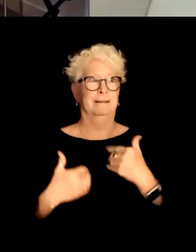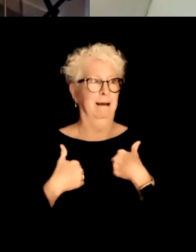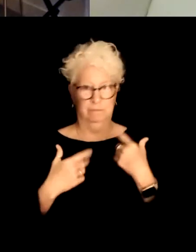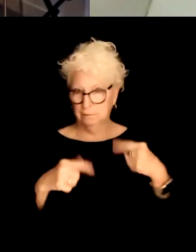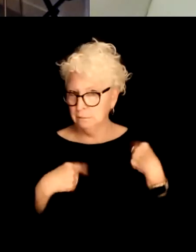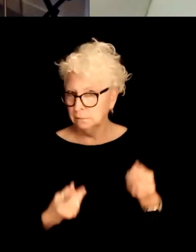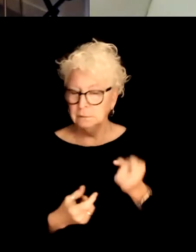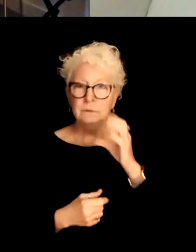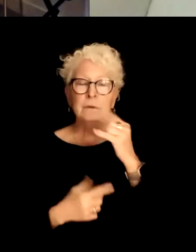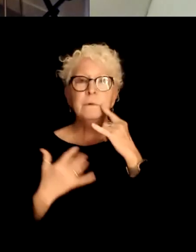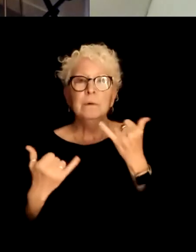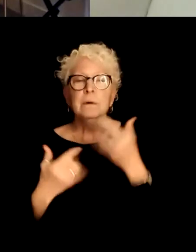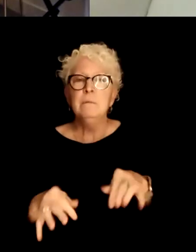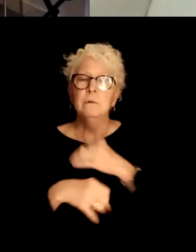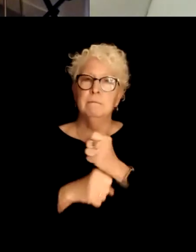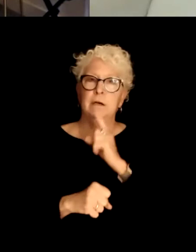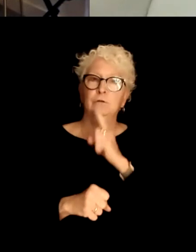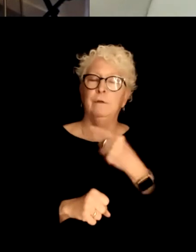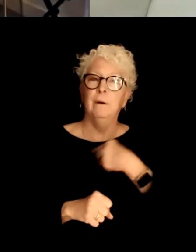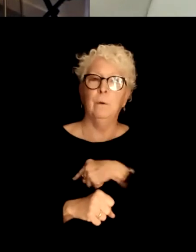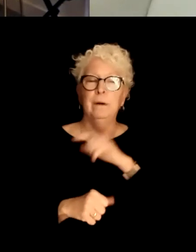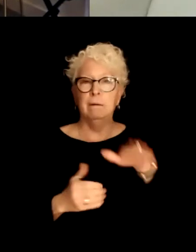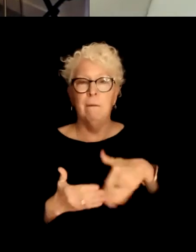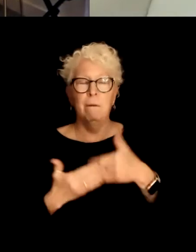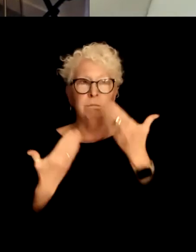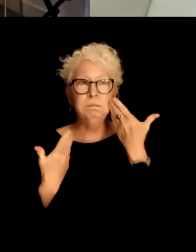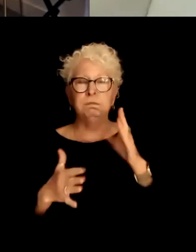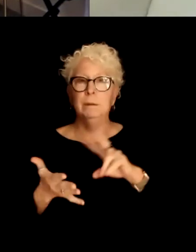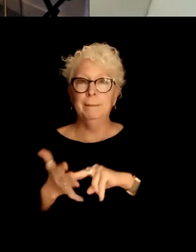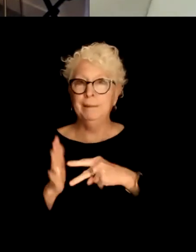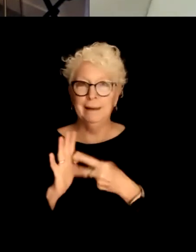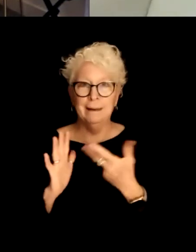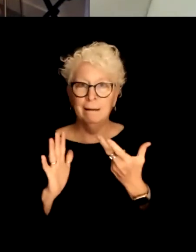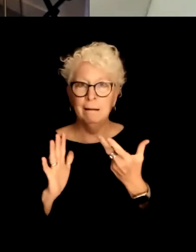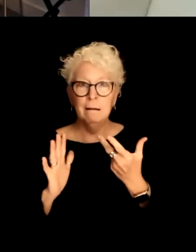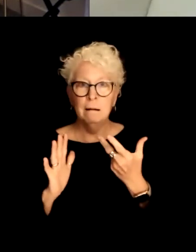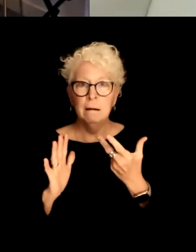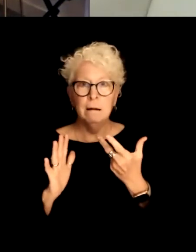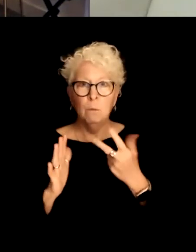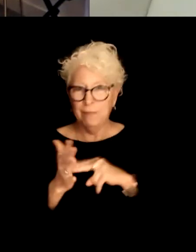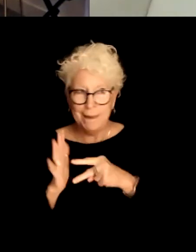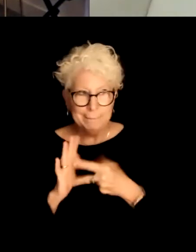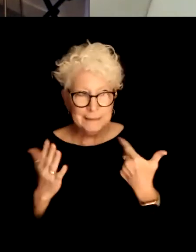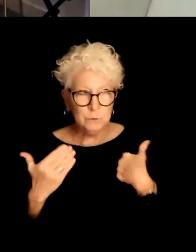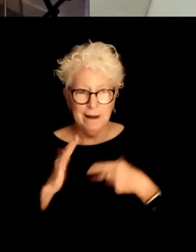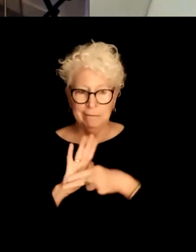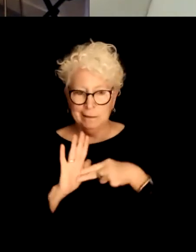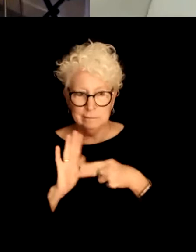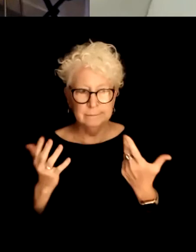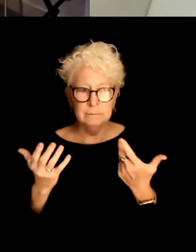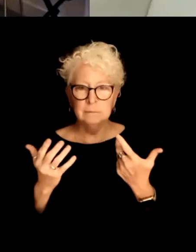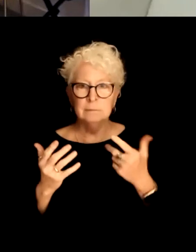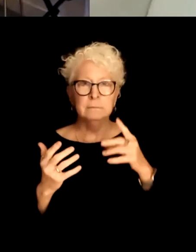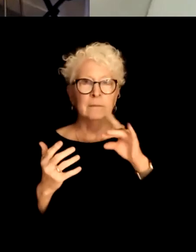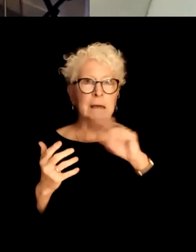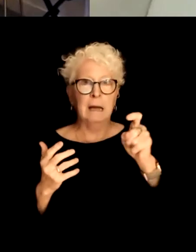make sure that we all understand that we don't really know the meaning of that yet. And that, I mean, there are a lot of other people who have, with MACFS diagnoses, who